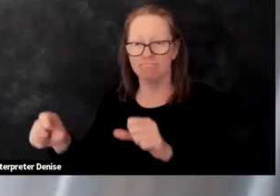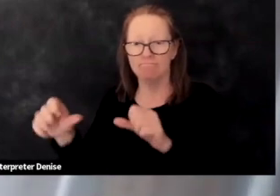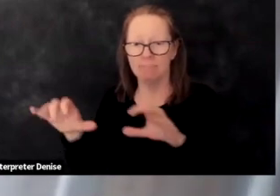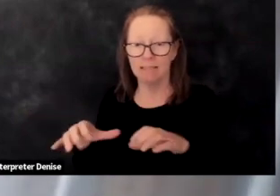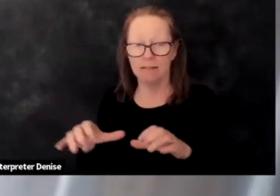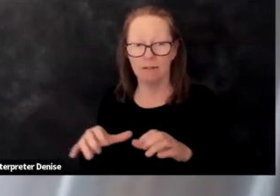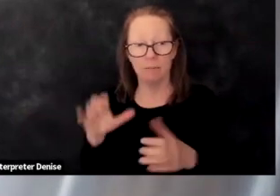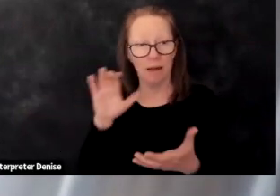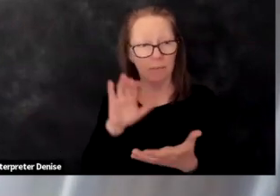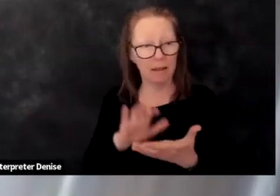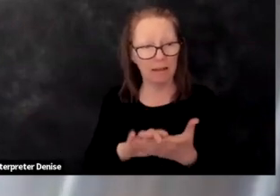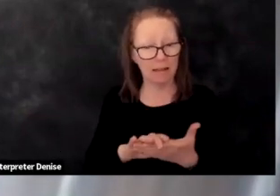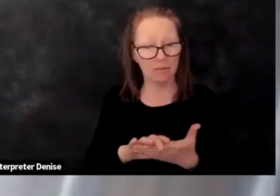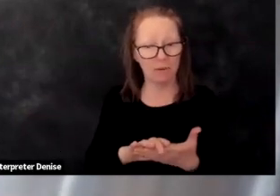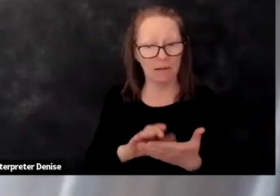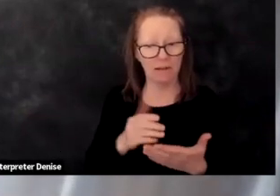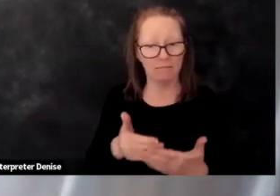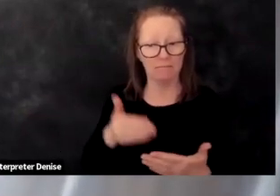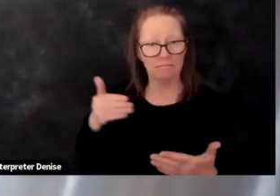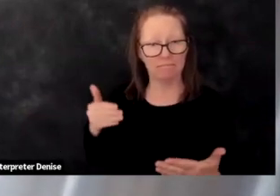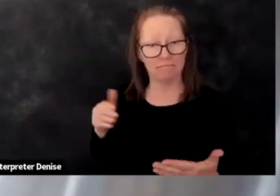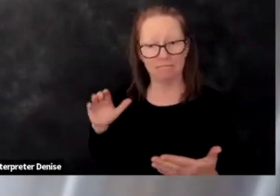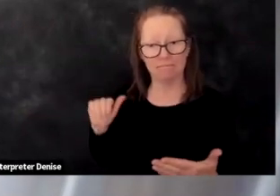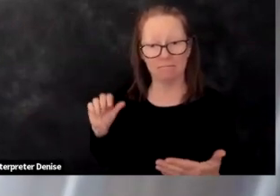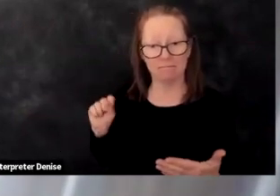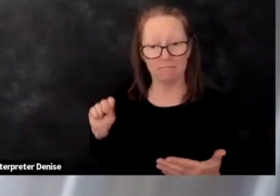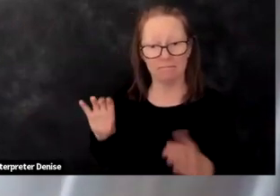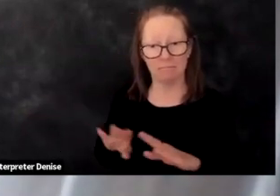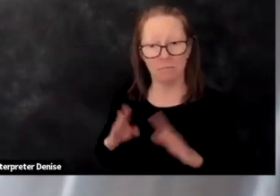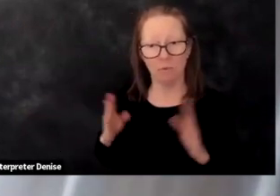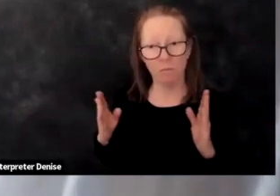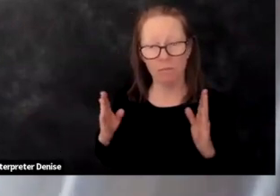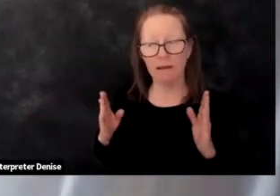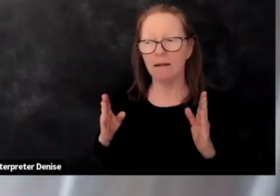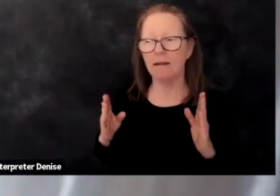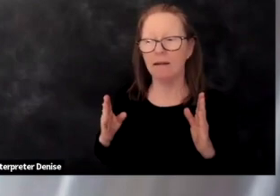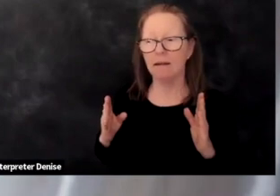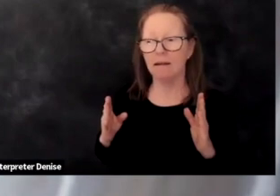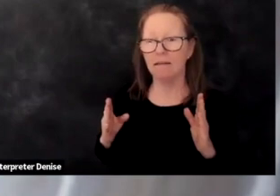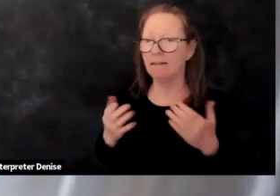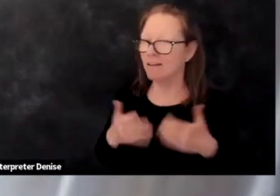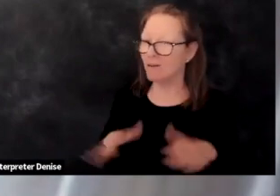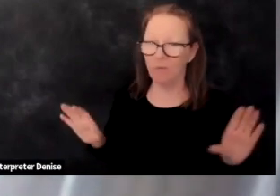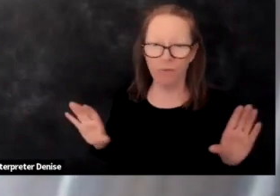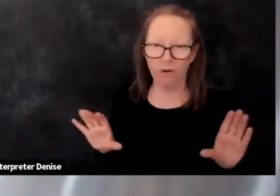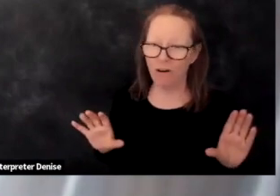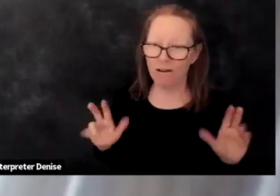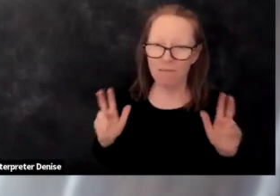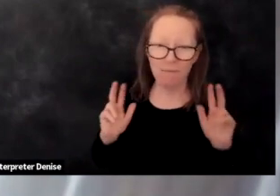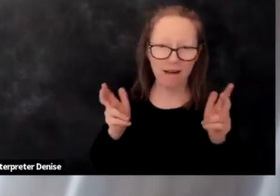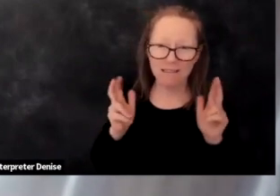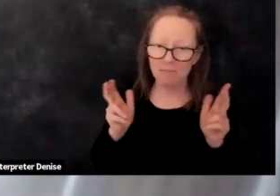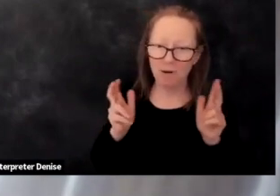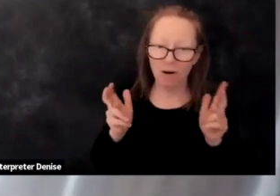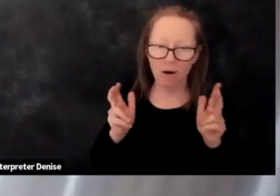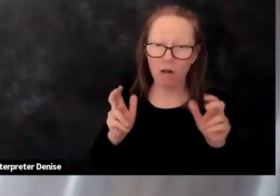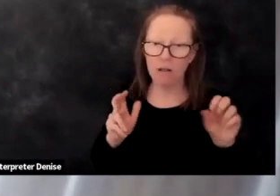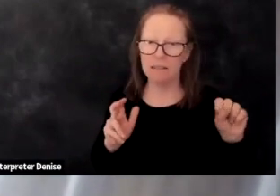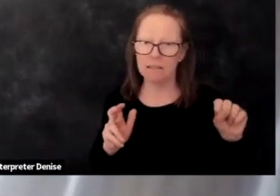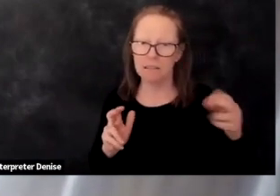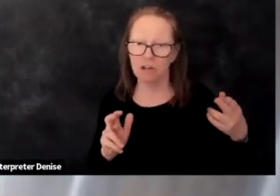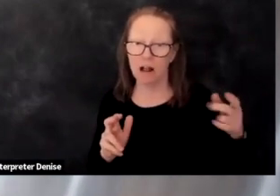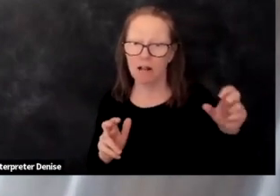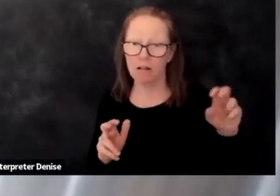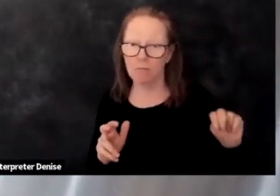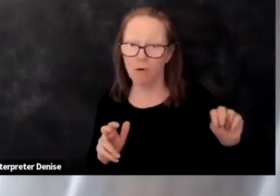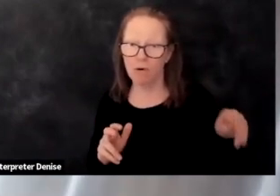regarding basketball, that it was very clear that they didn't want basketball at the cast because the Shelbourne provided that,